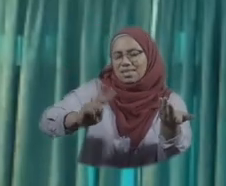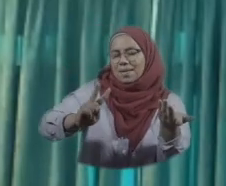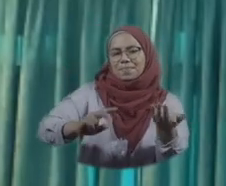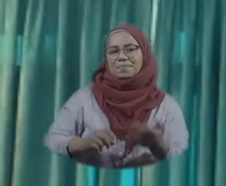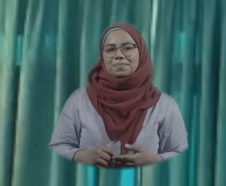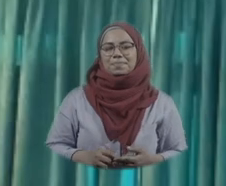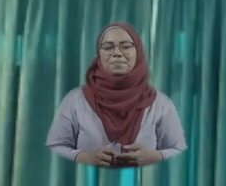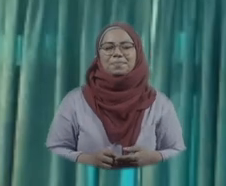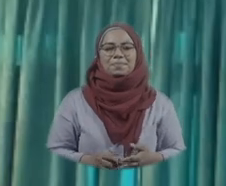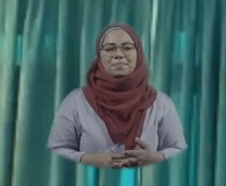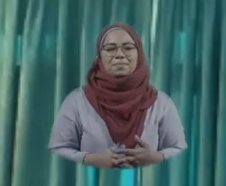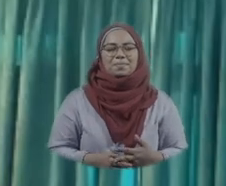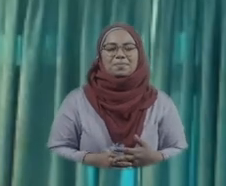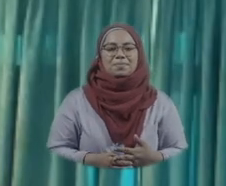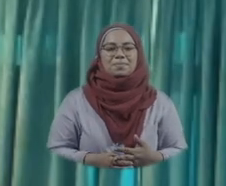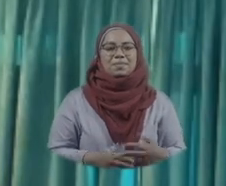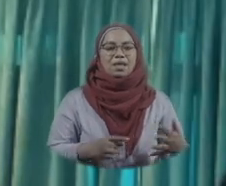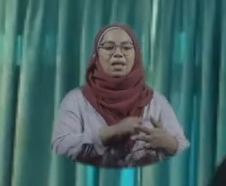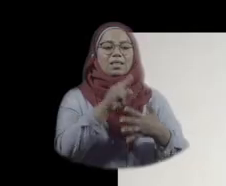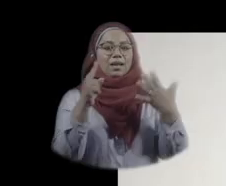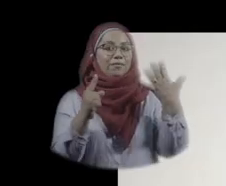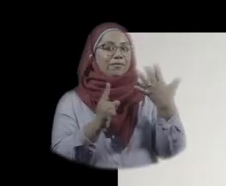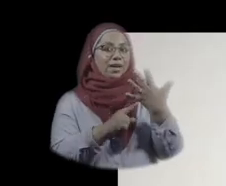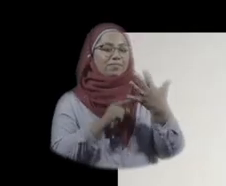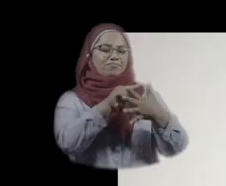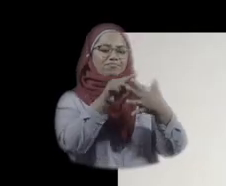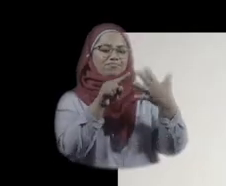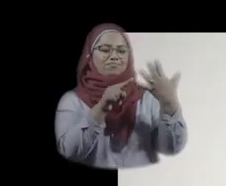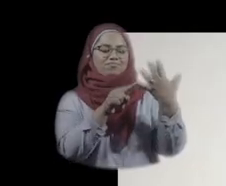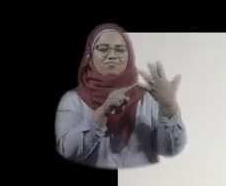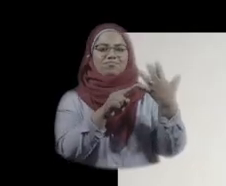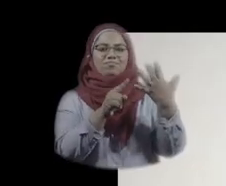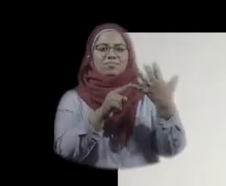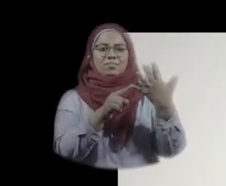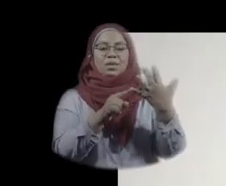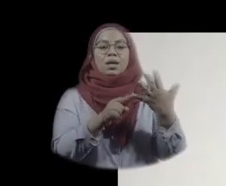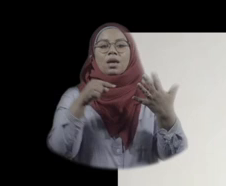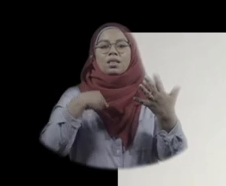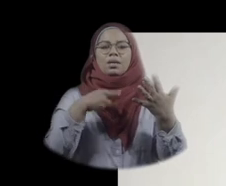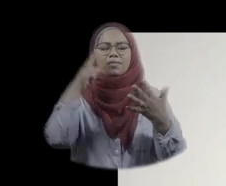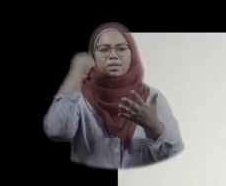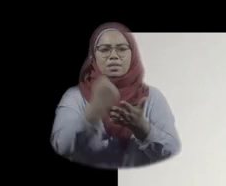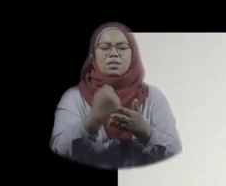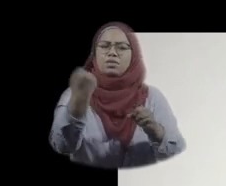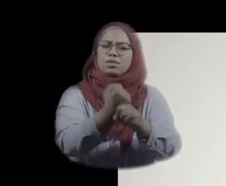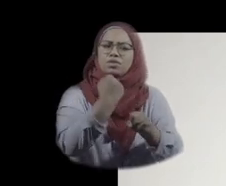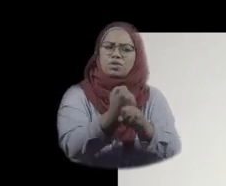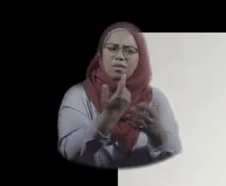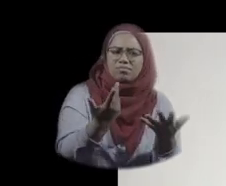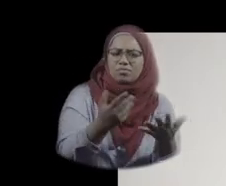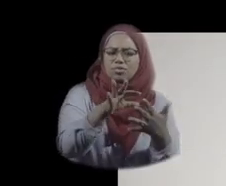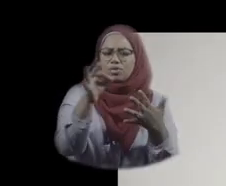else can benefit from the help you give as well. Yep. Jumping on to episode 5. Yeah, episode 5 ka har main bala le